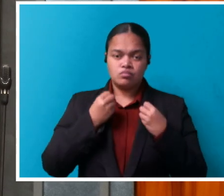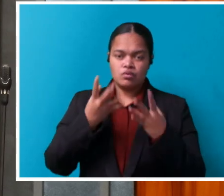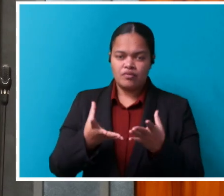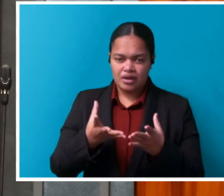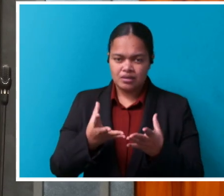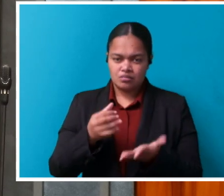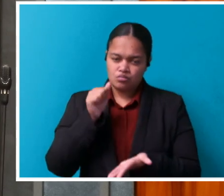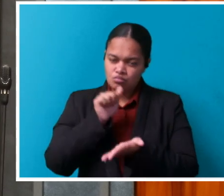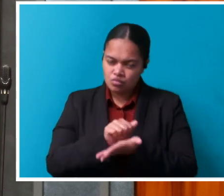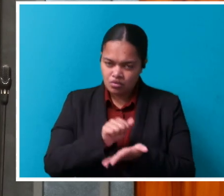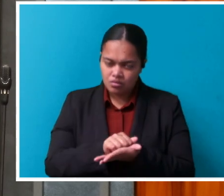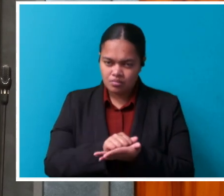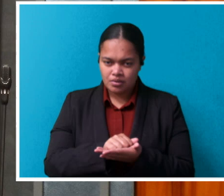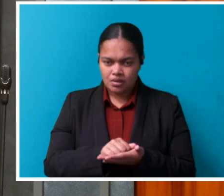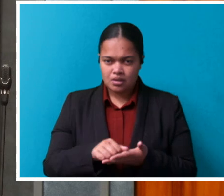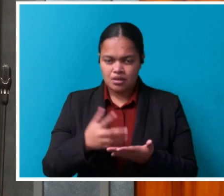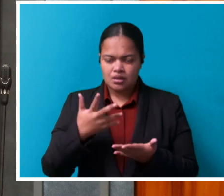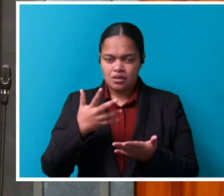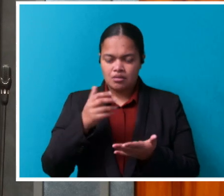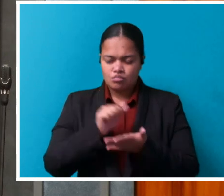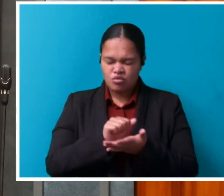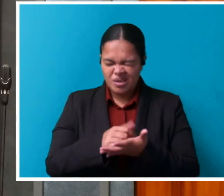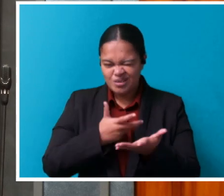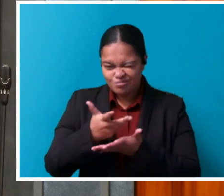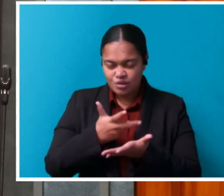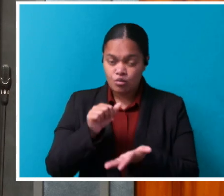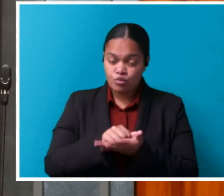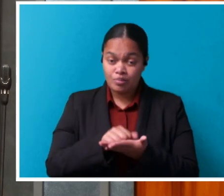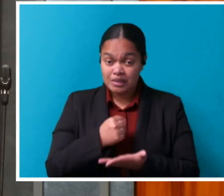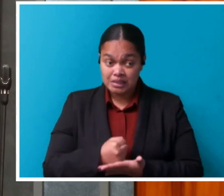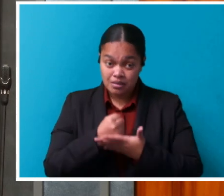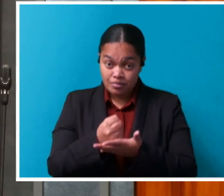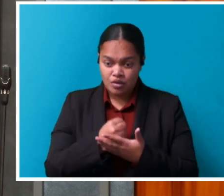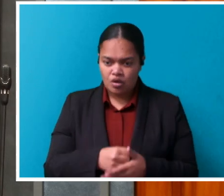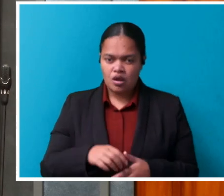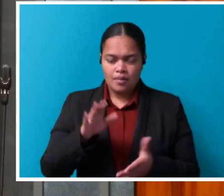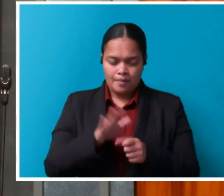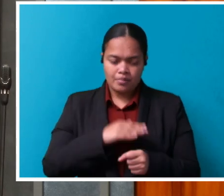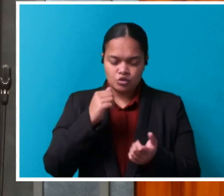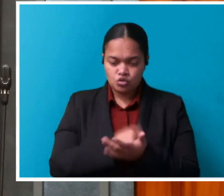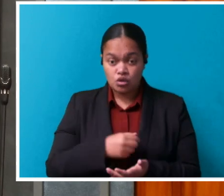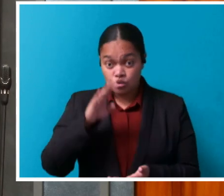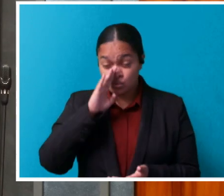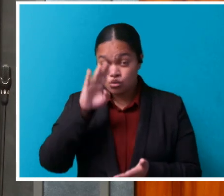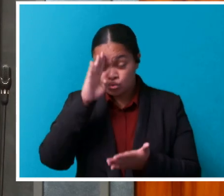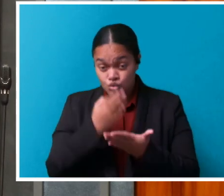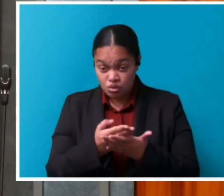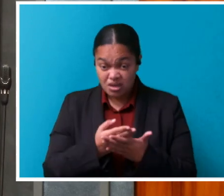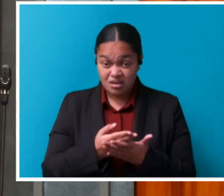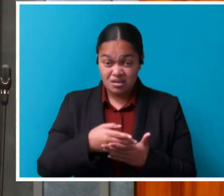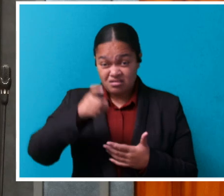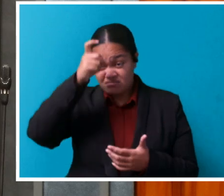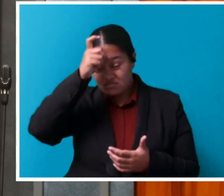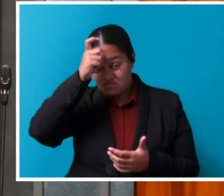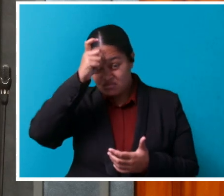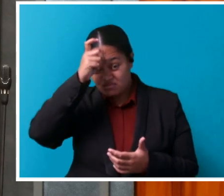accurate, instant support, ensuring no student's query is left unanswered, including the non-official business